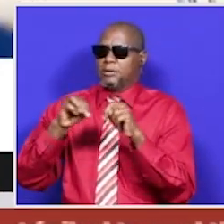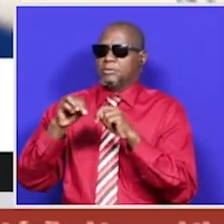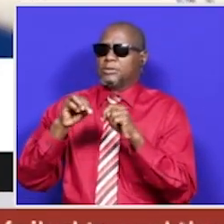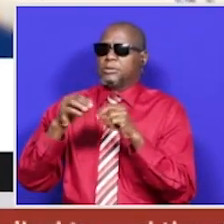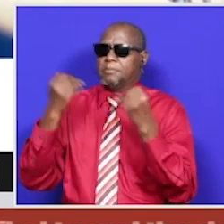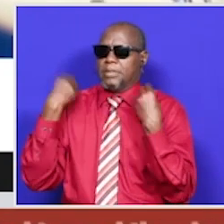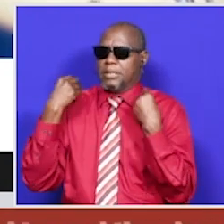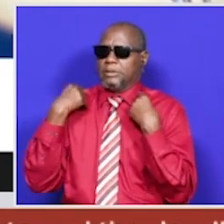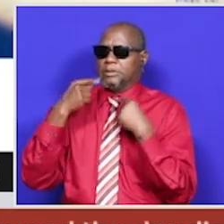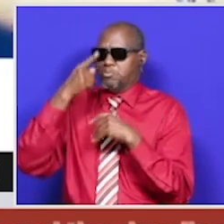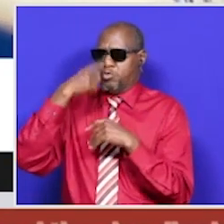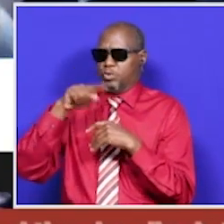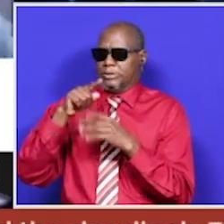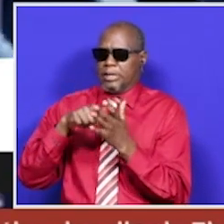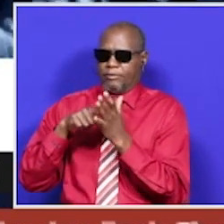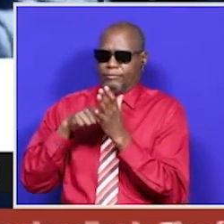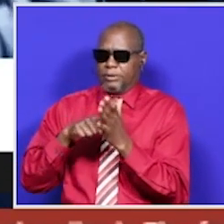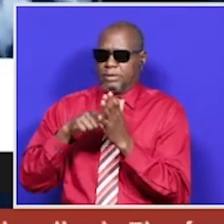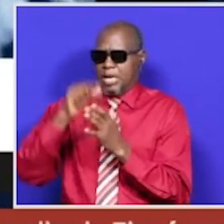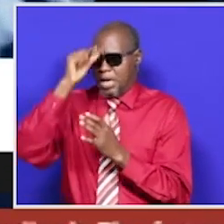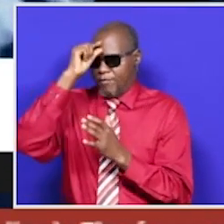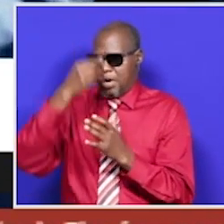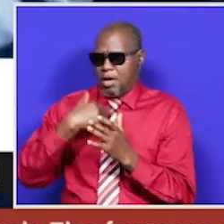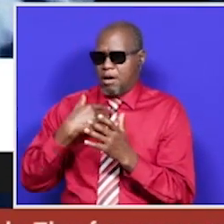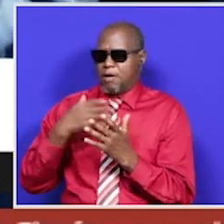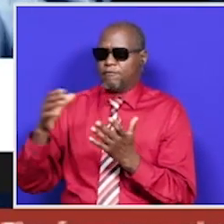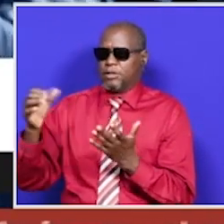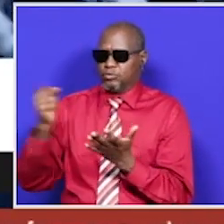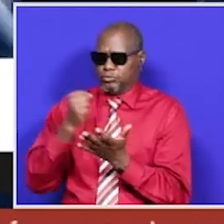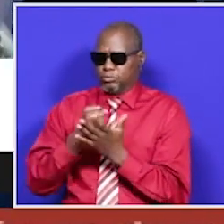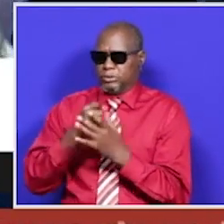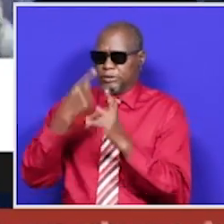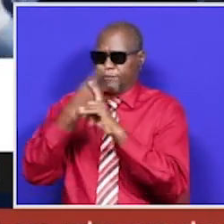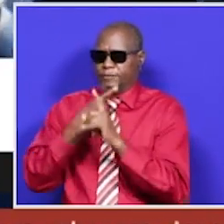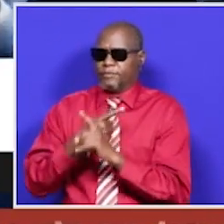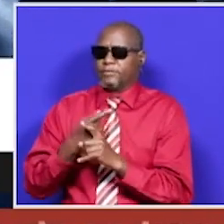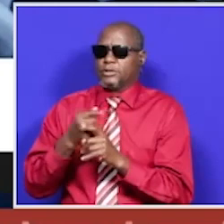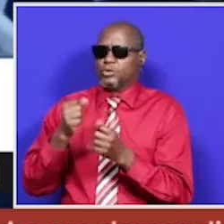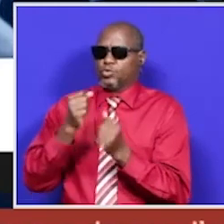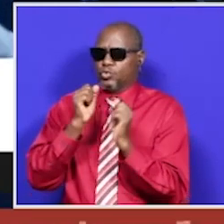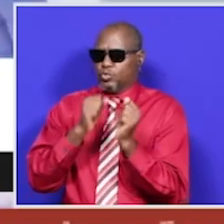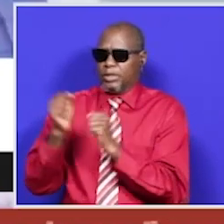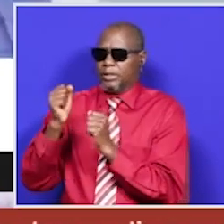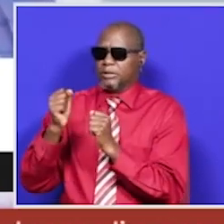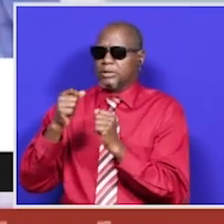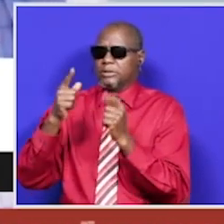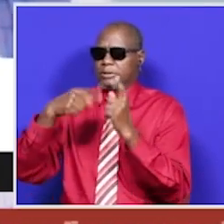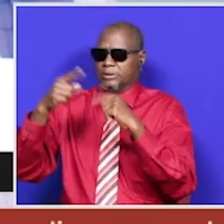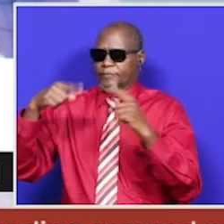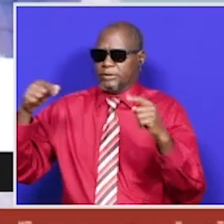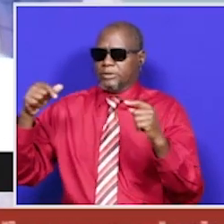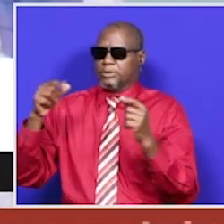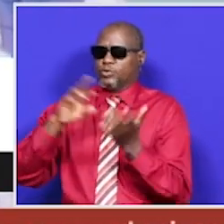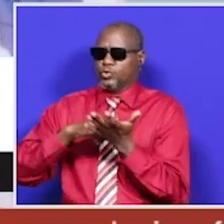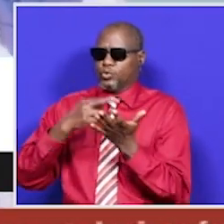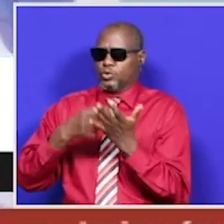policies, emphasizing that the government has adopted various strategies such as diversifying financing sources, maintaining a low cost